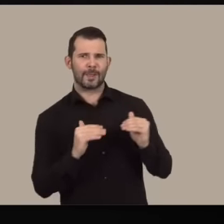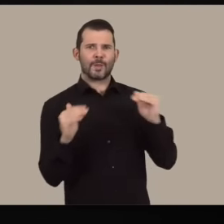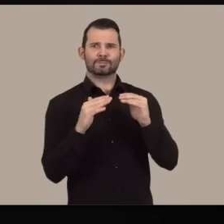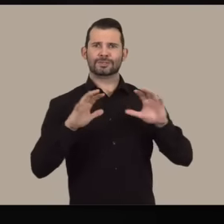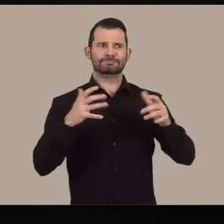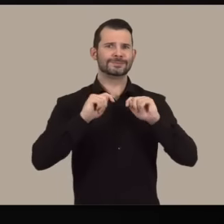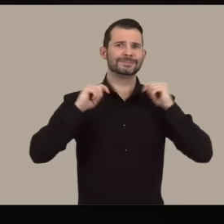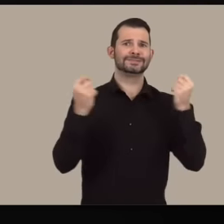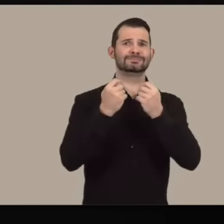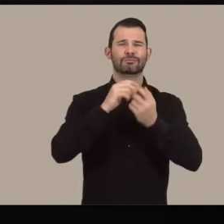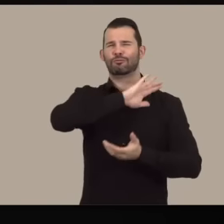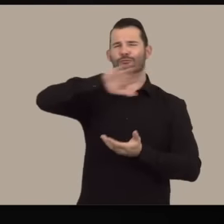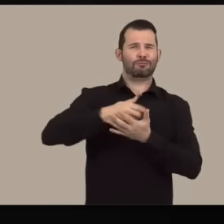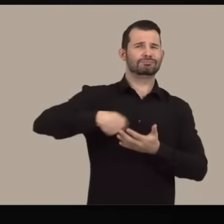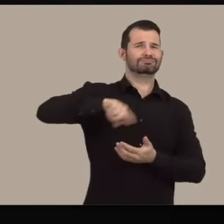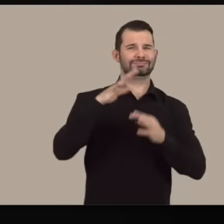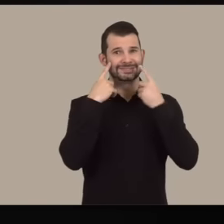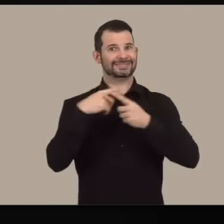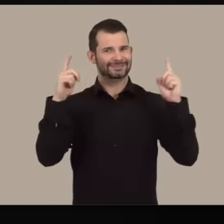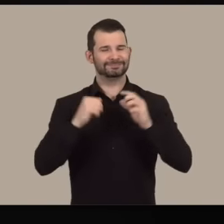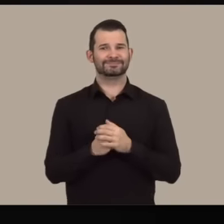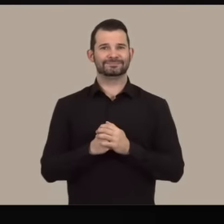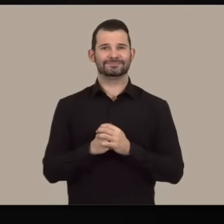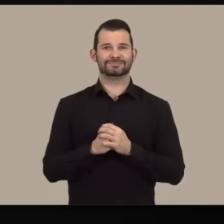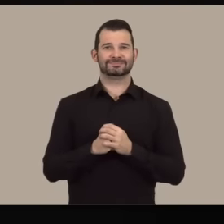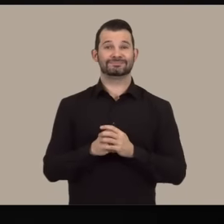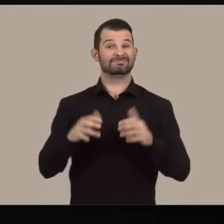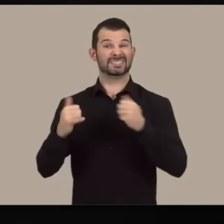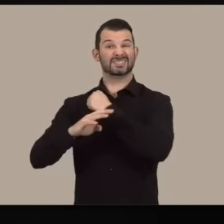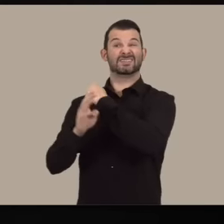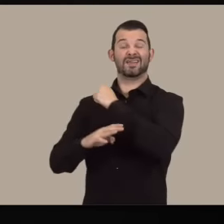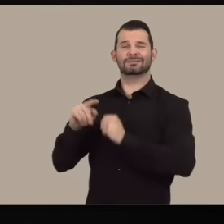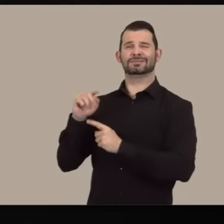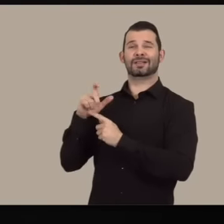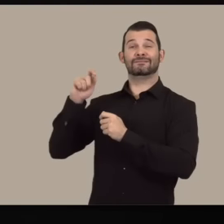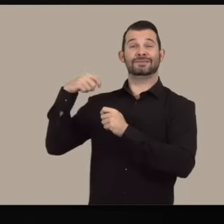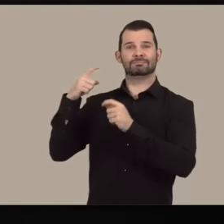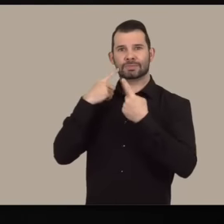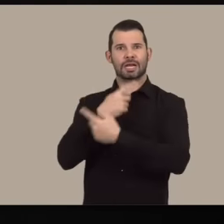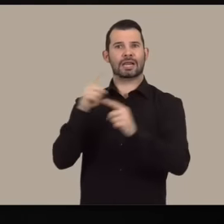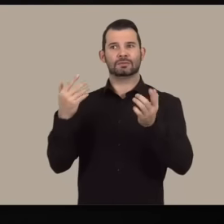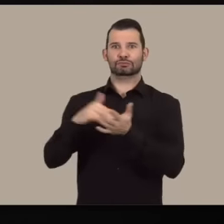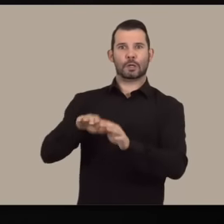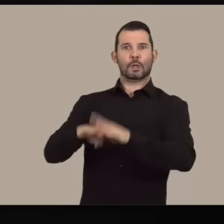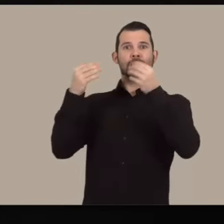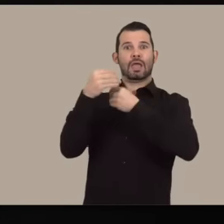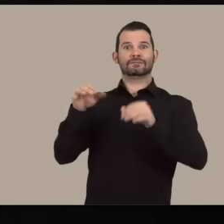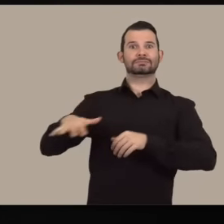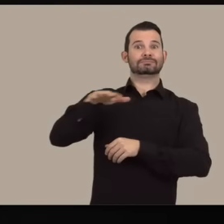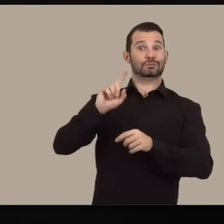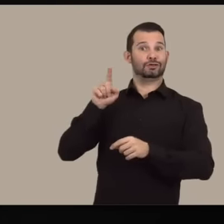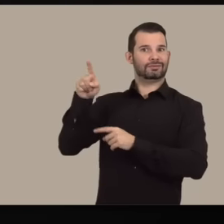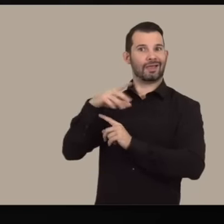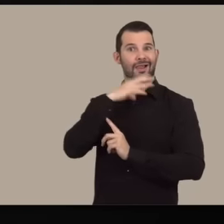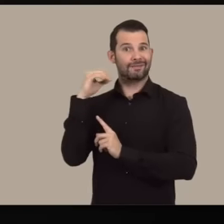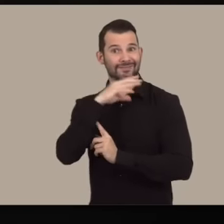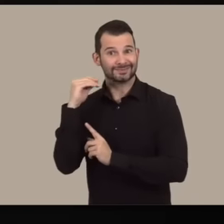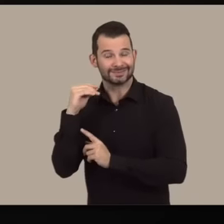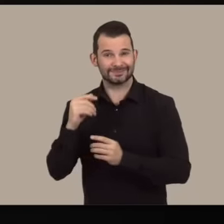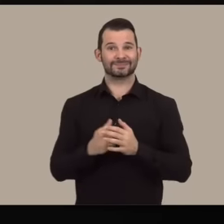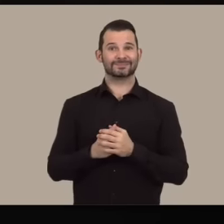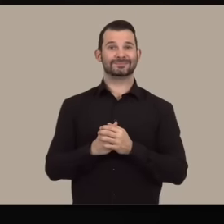and equitable team, we all succeed. This fall, Telefilm announced the reopening of an office space in